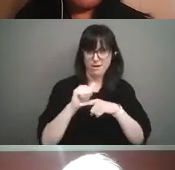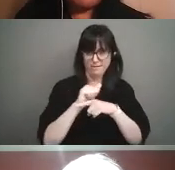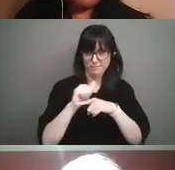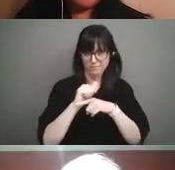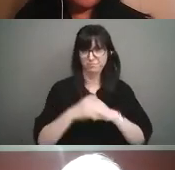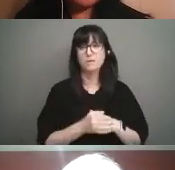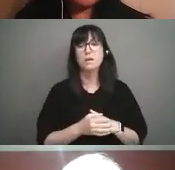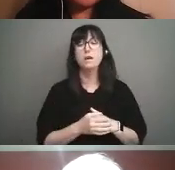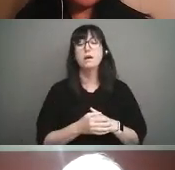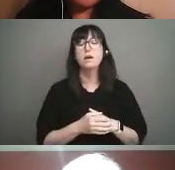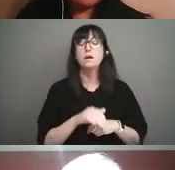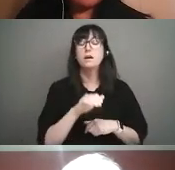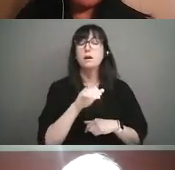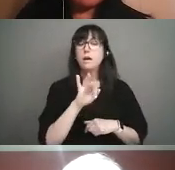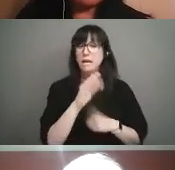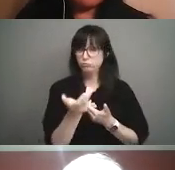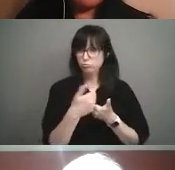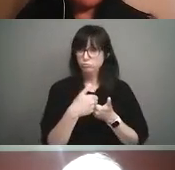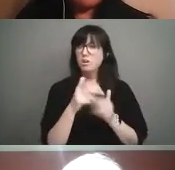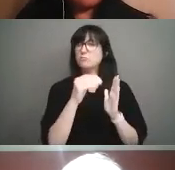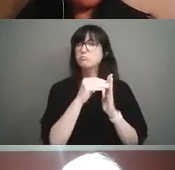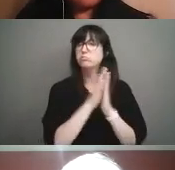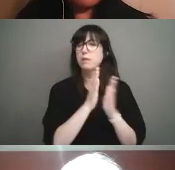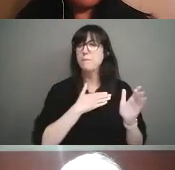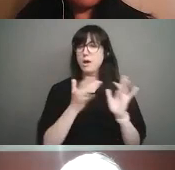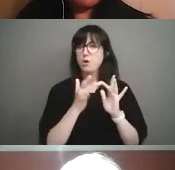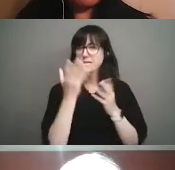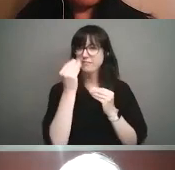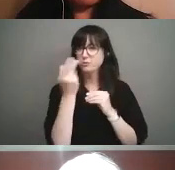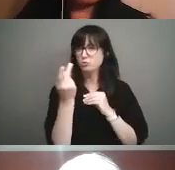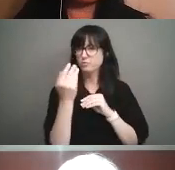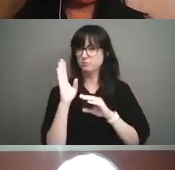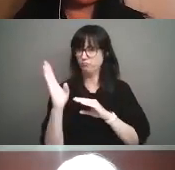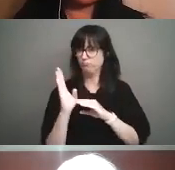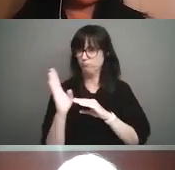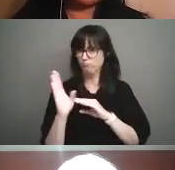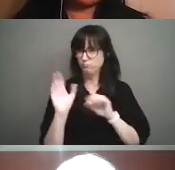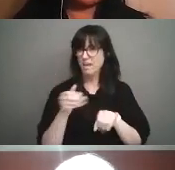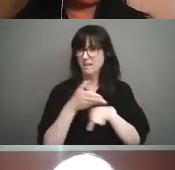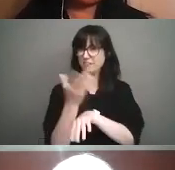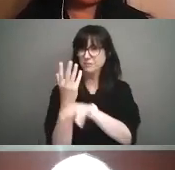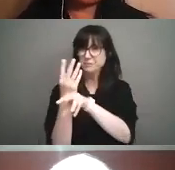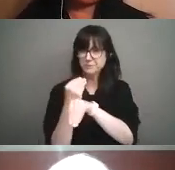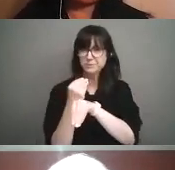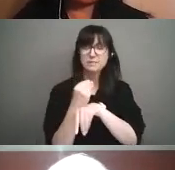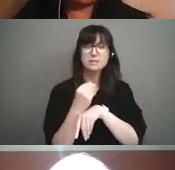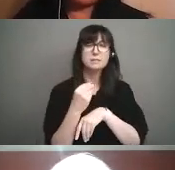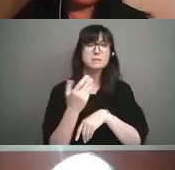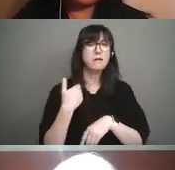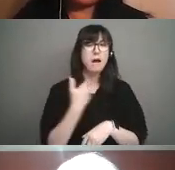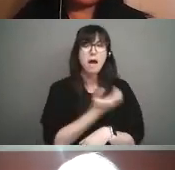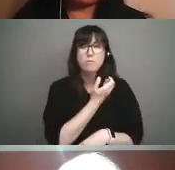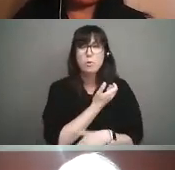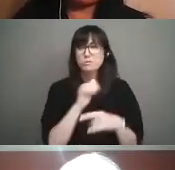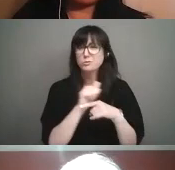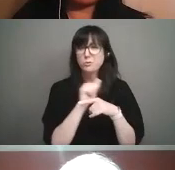You know what, if you want to take my contact information, we can certainly talk about that offline. There are coaching training programs